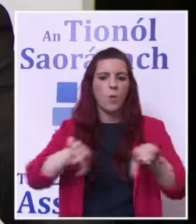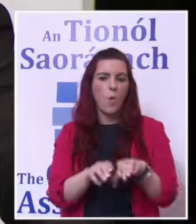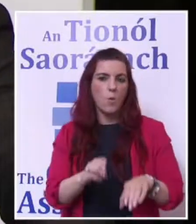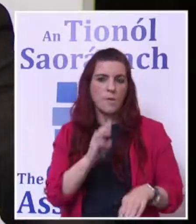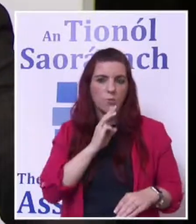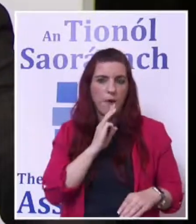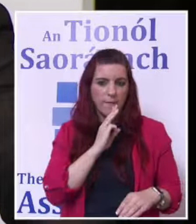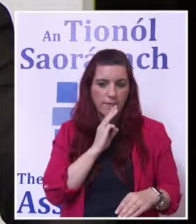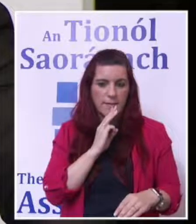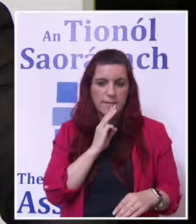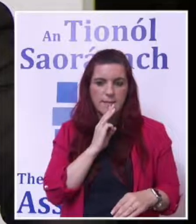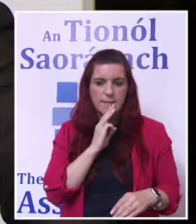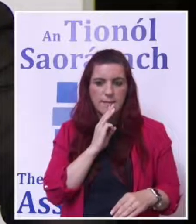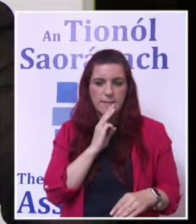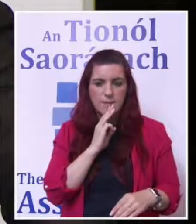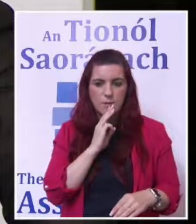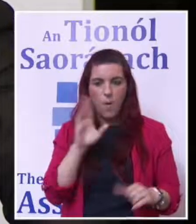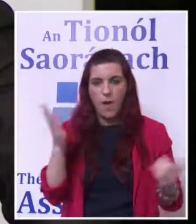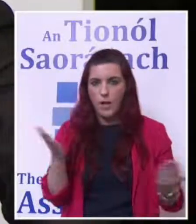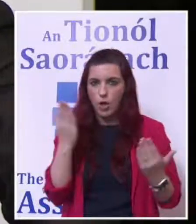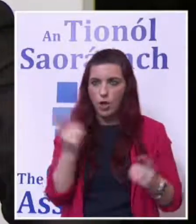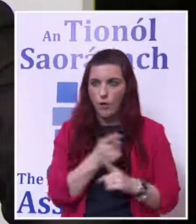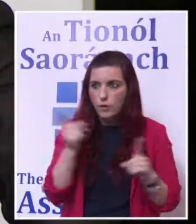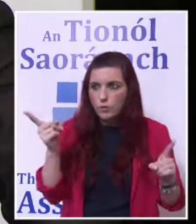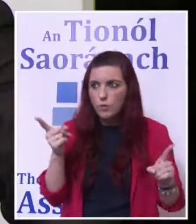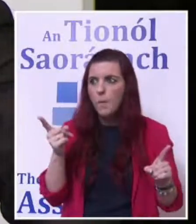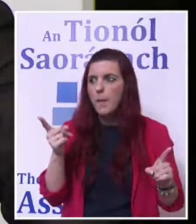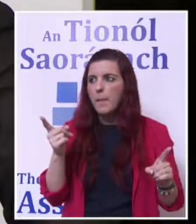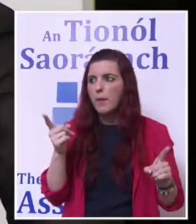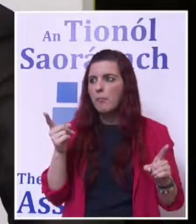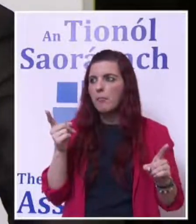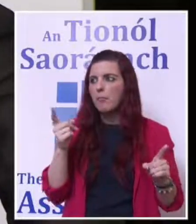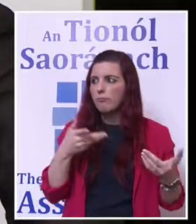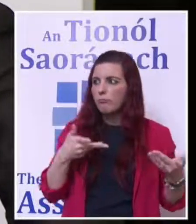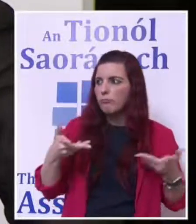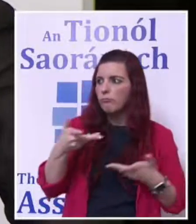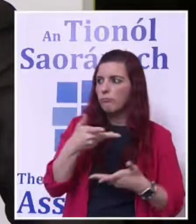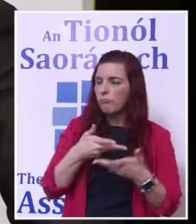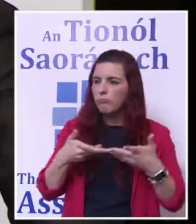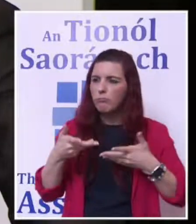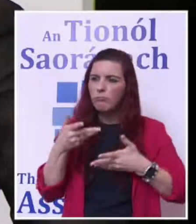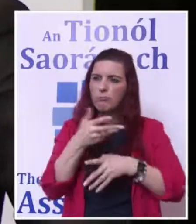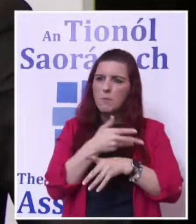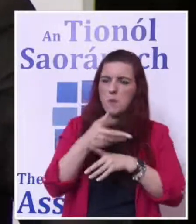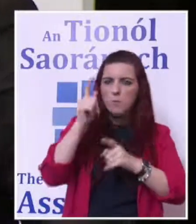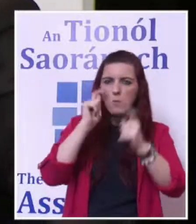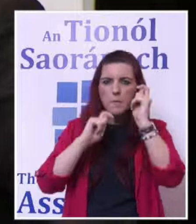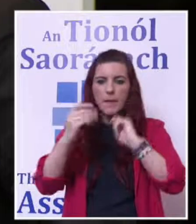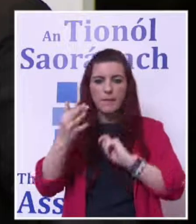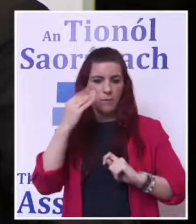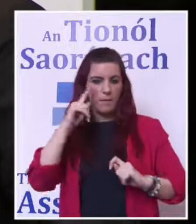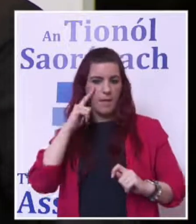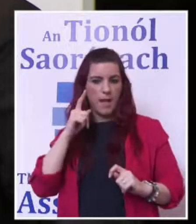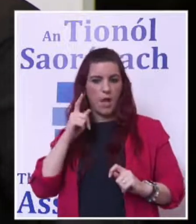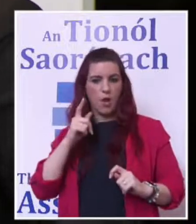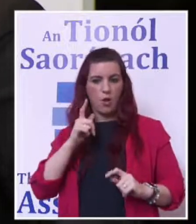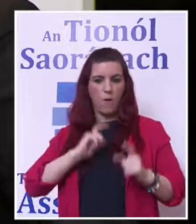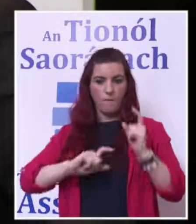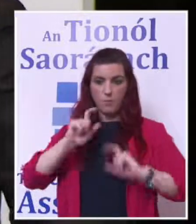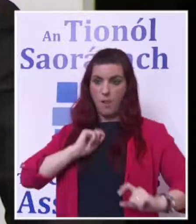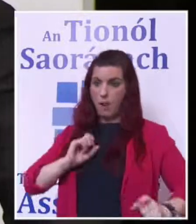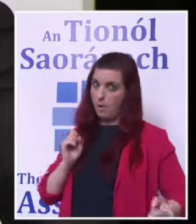session. So I would encourage you, maybe not to dip your toe, but if you feel comfortable and confident, just jump right in